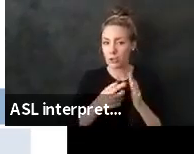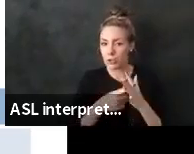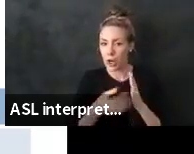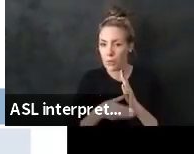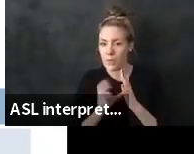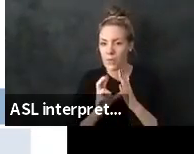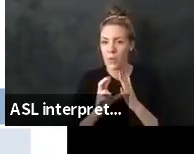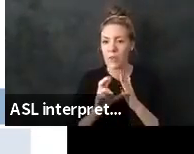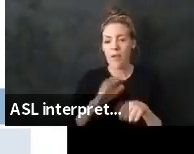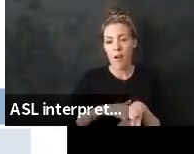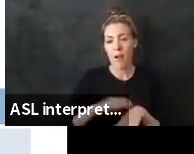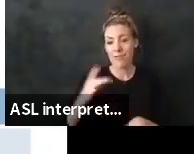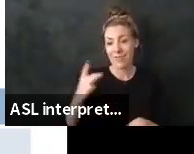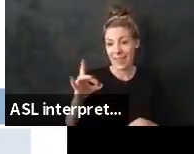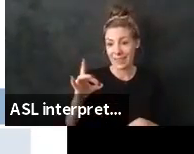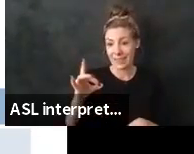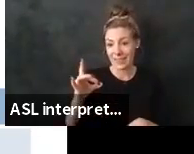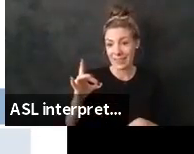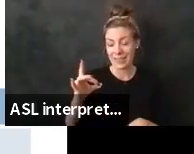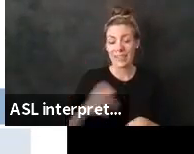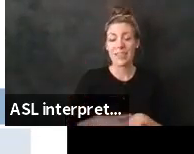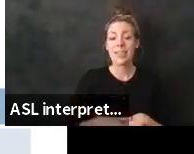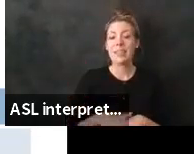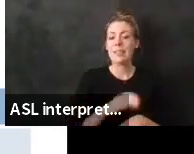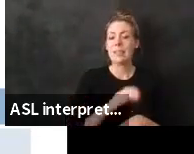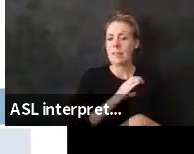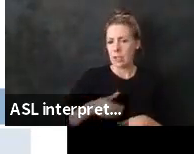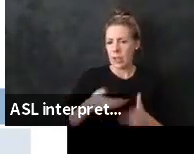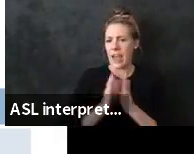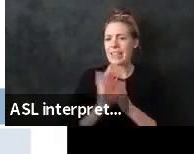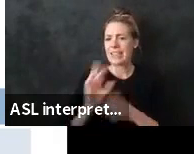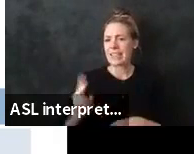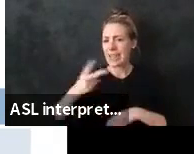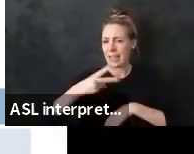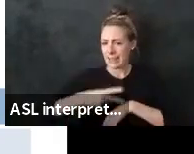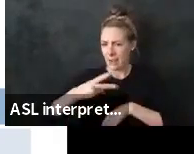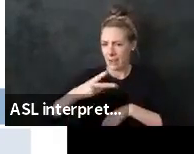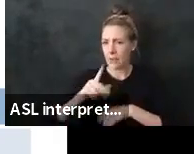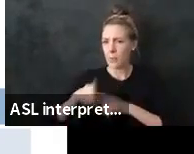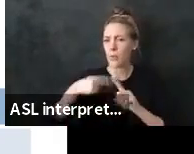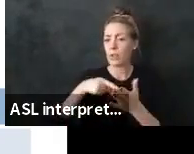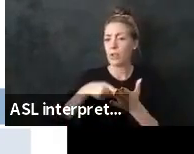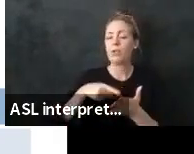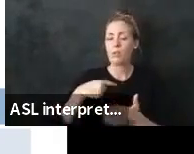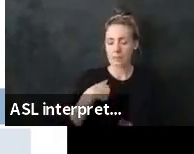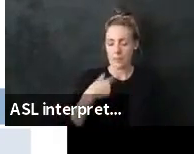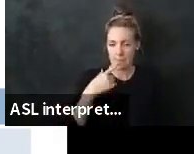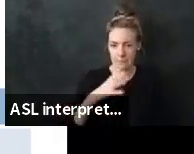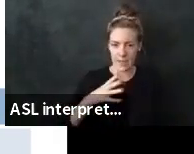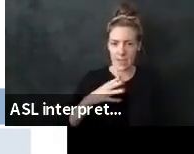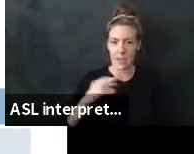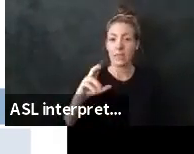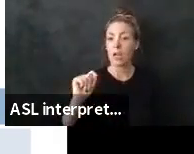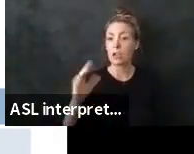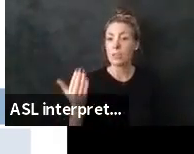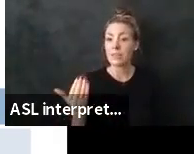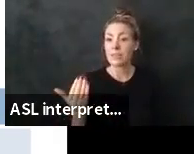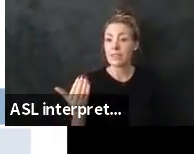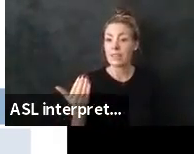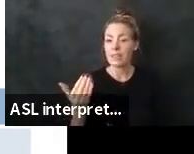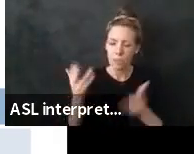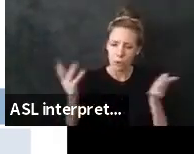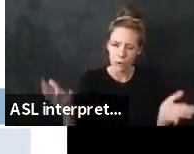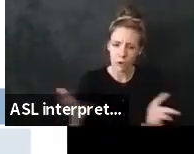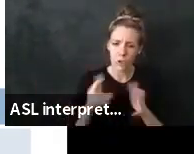October 18th. The commission asked for a second deadline, and we've given that of October 15th. I want to encourage you to get them in as soon